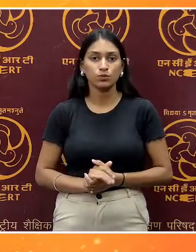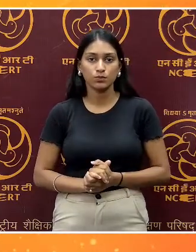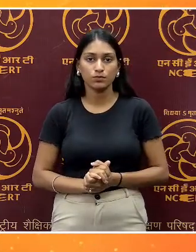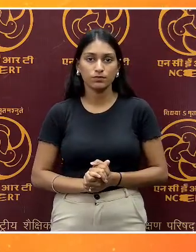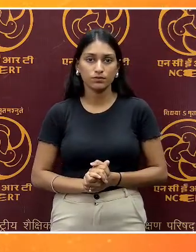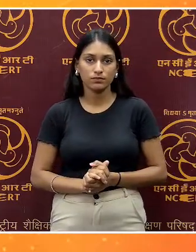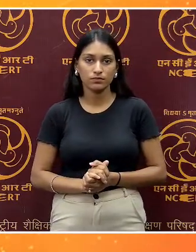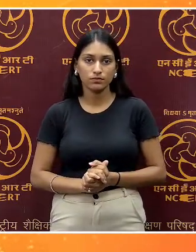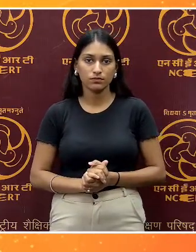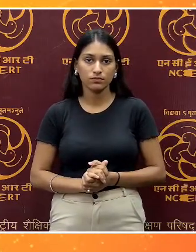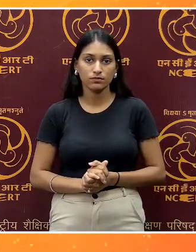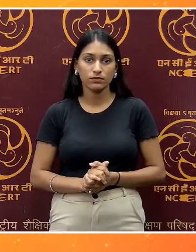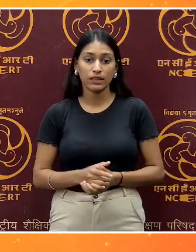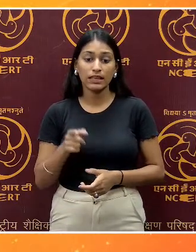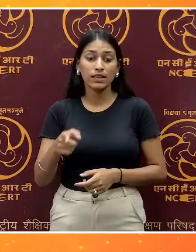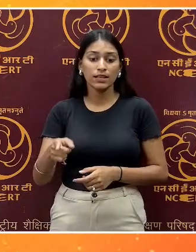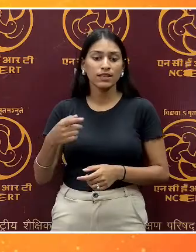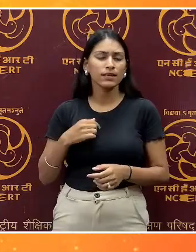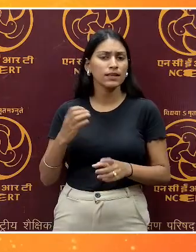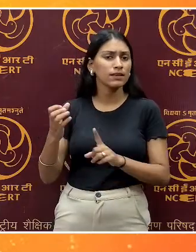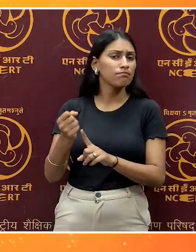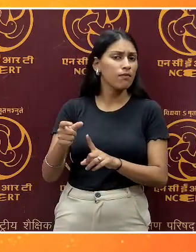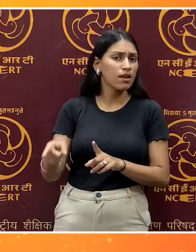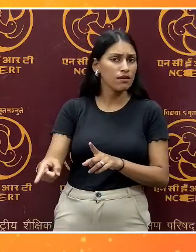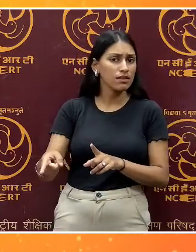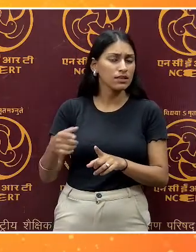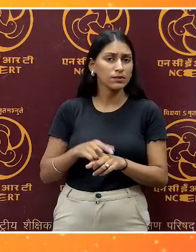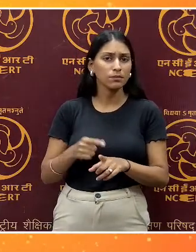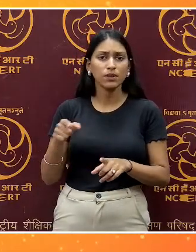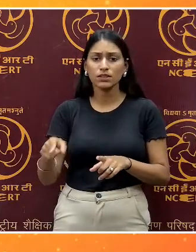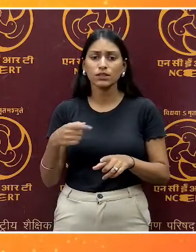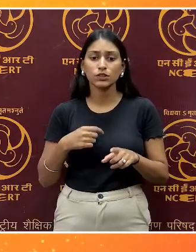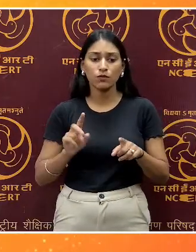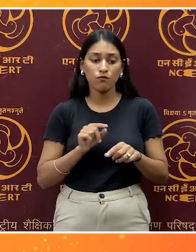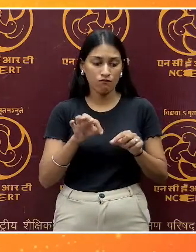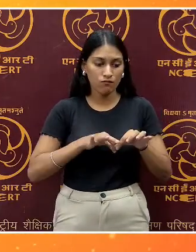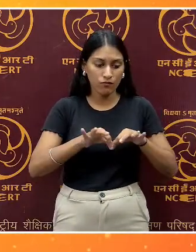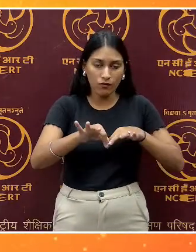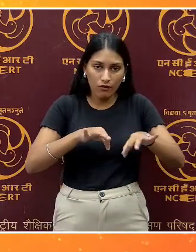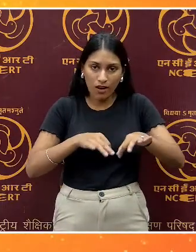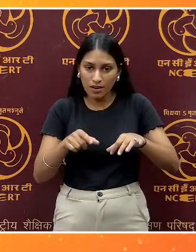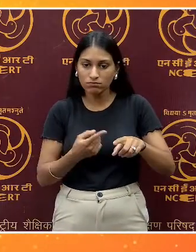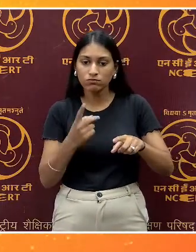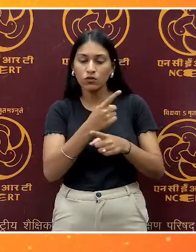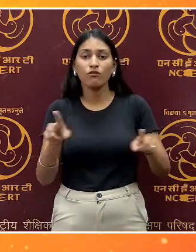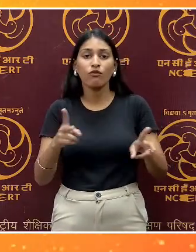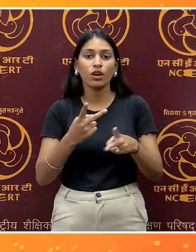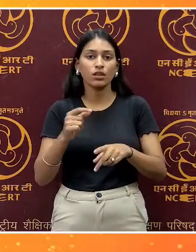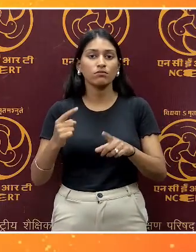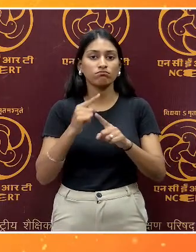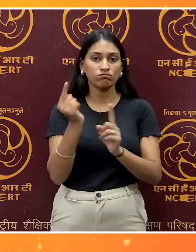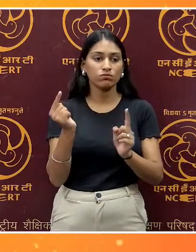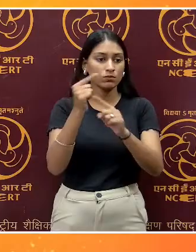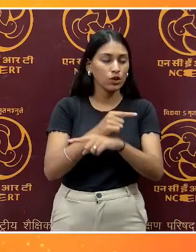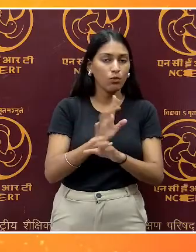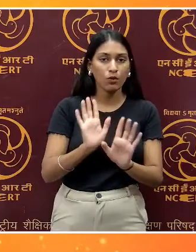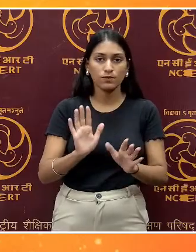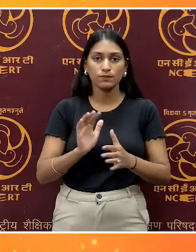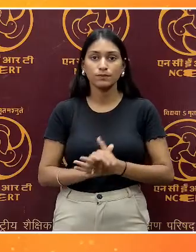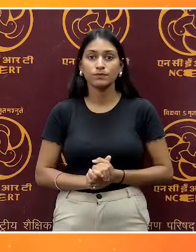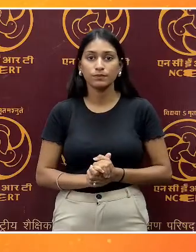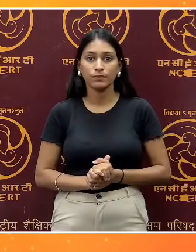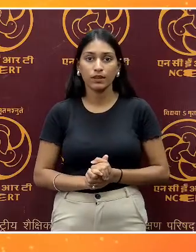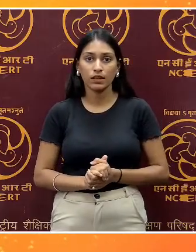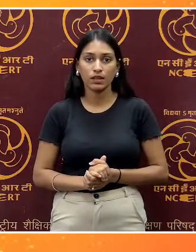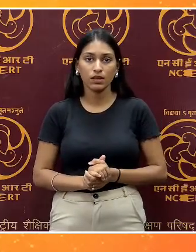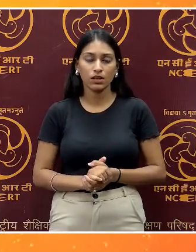inaccuracy in this symbol. These have to be vertical lines. The vector A symbol has to be within vertical